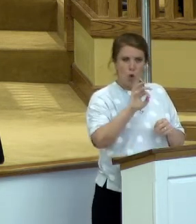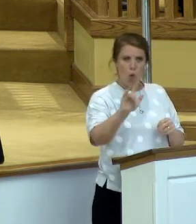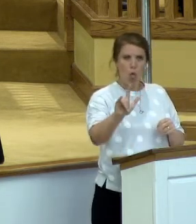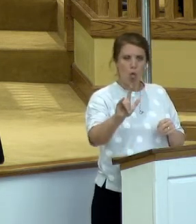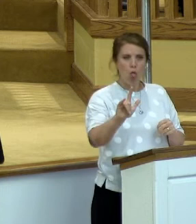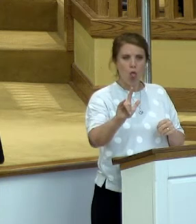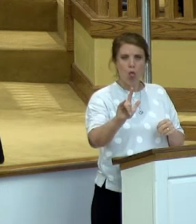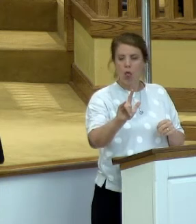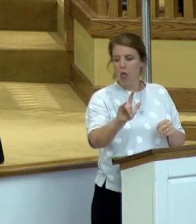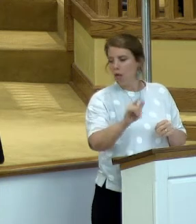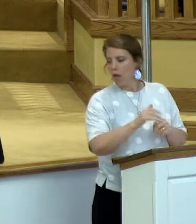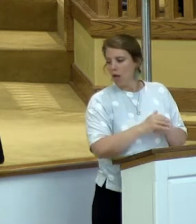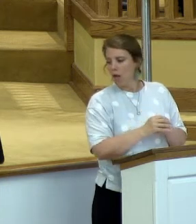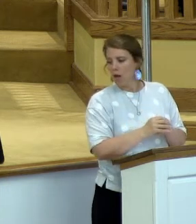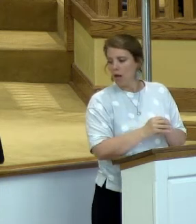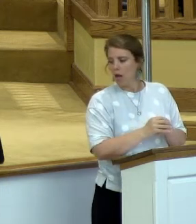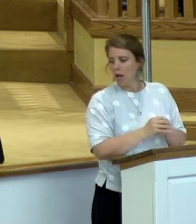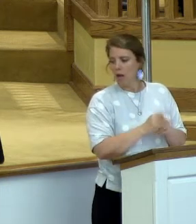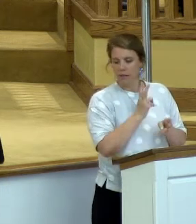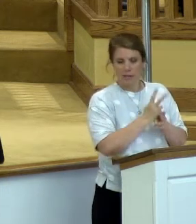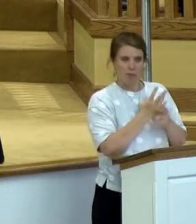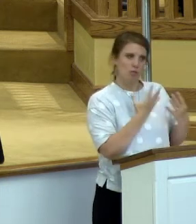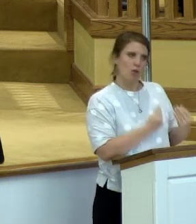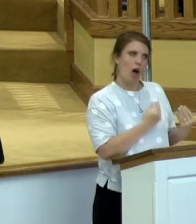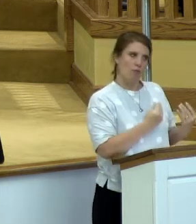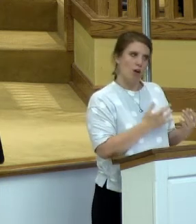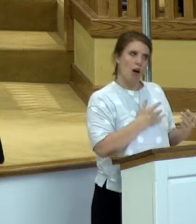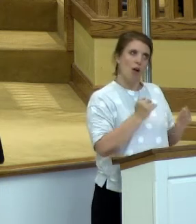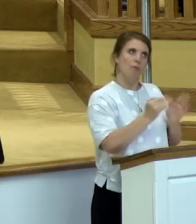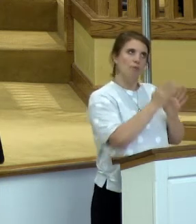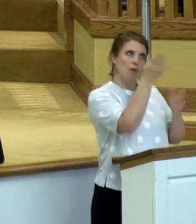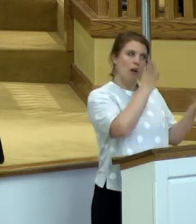tool that you can use for keeping a soft heart to God.